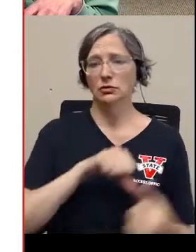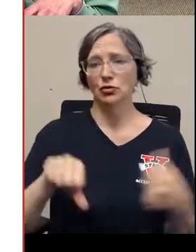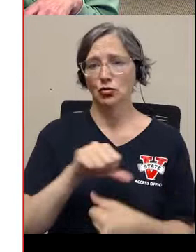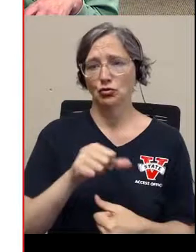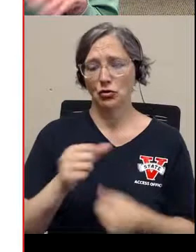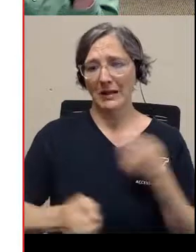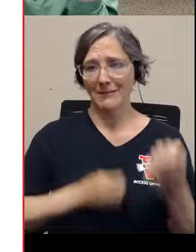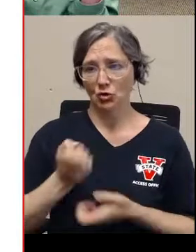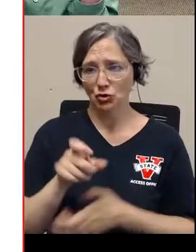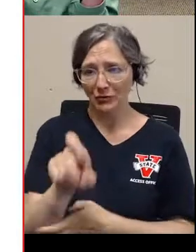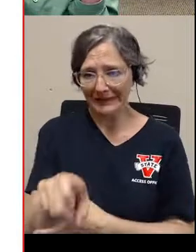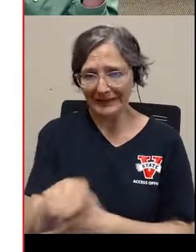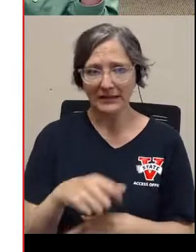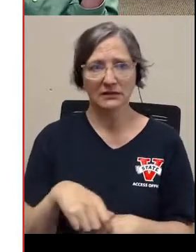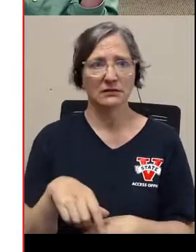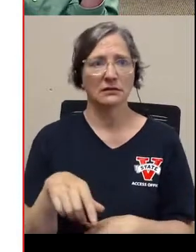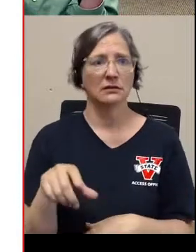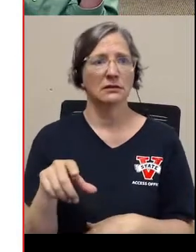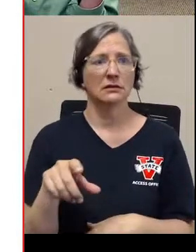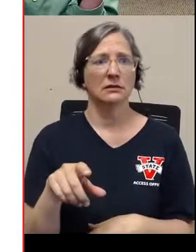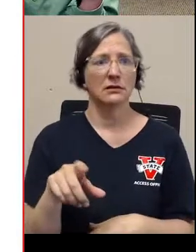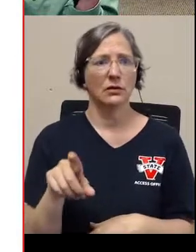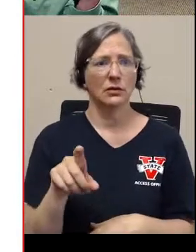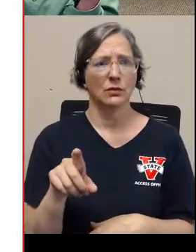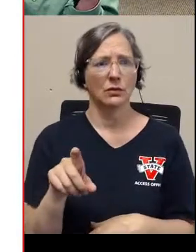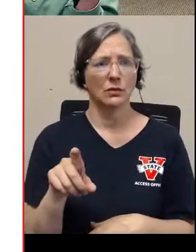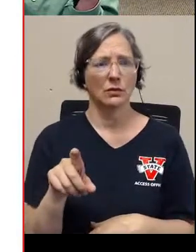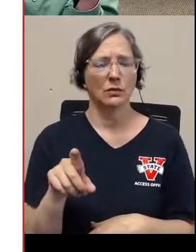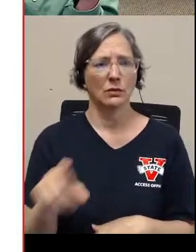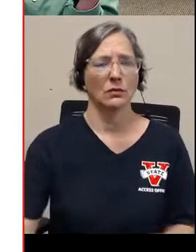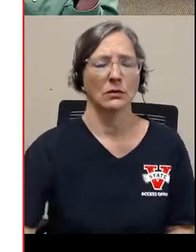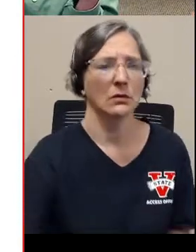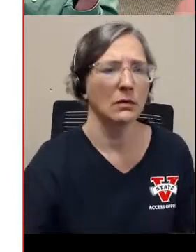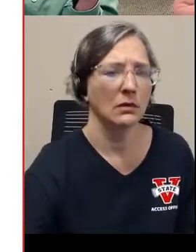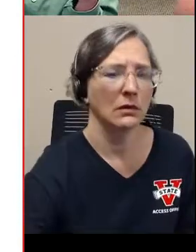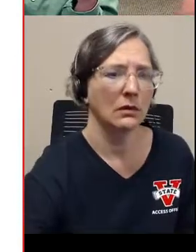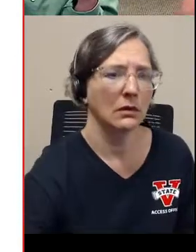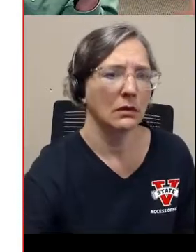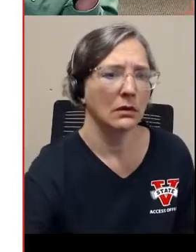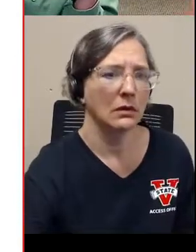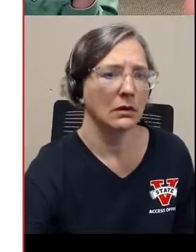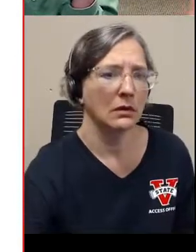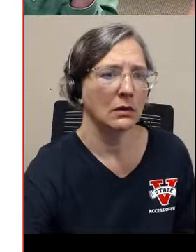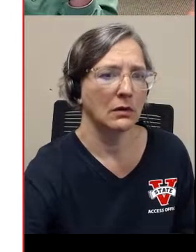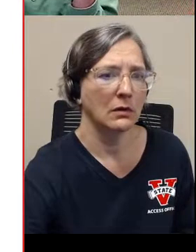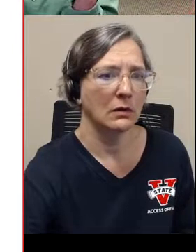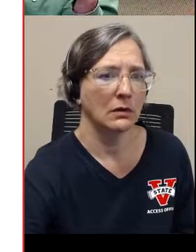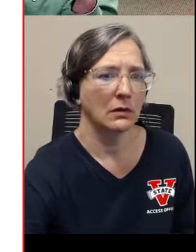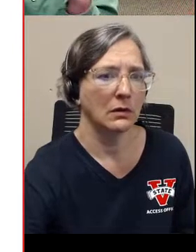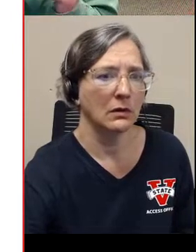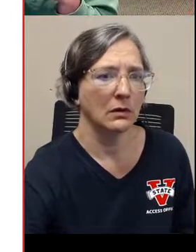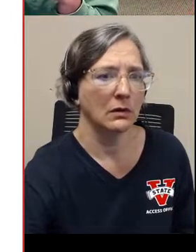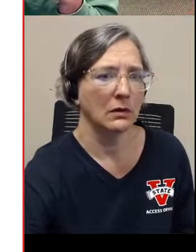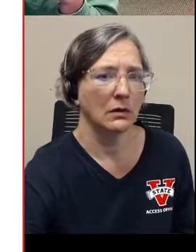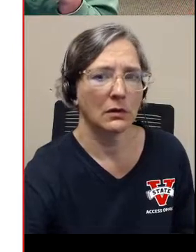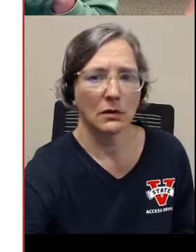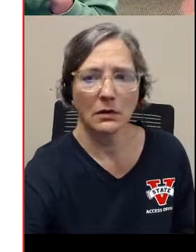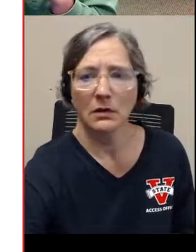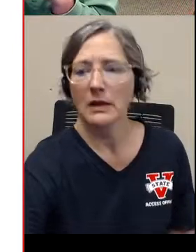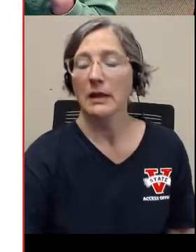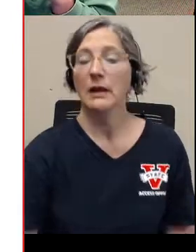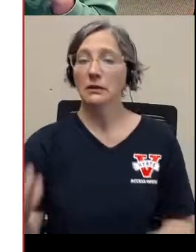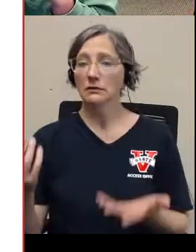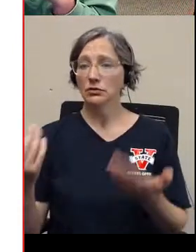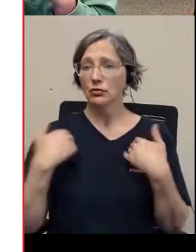from, sort of where their comfort zones are, and then behaviorally, are we creating a